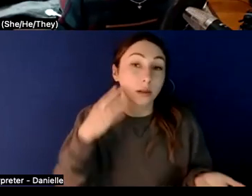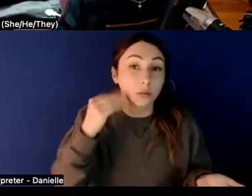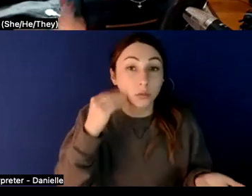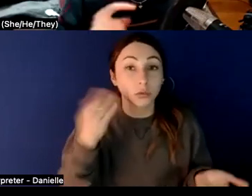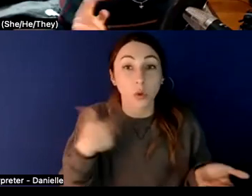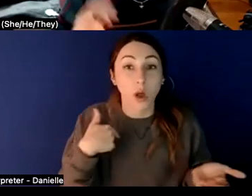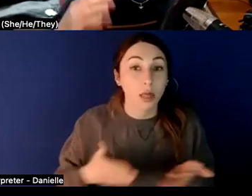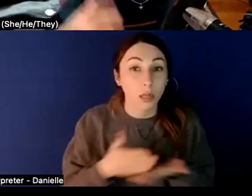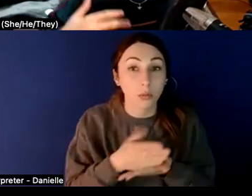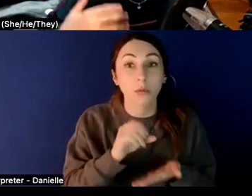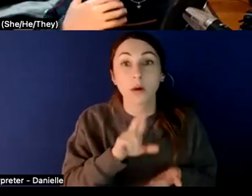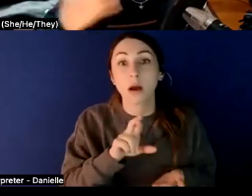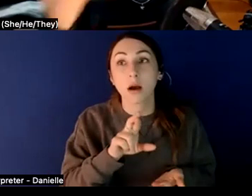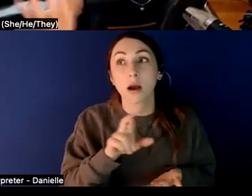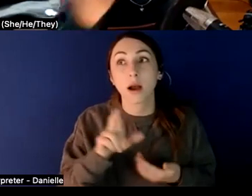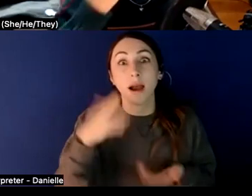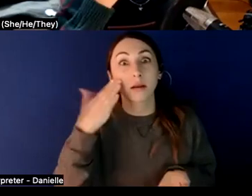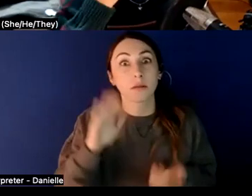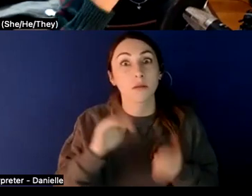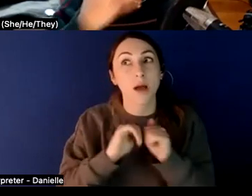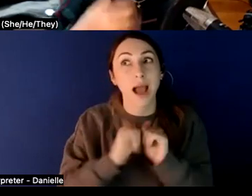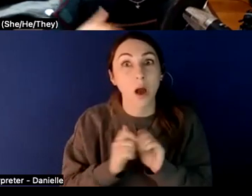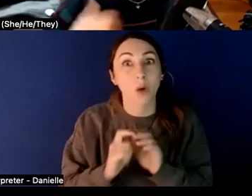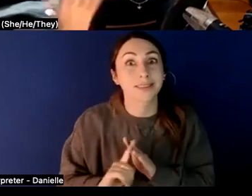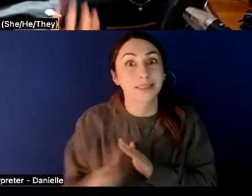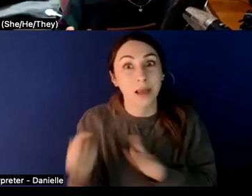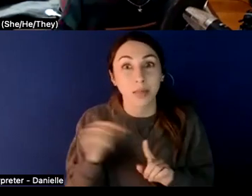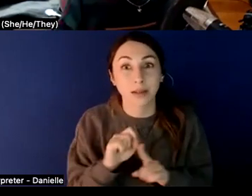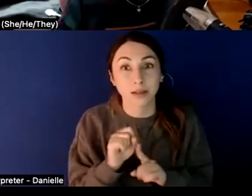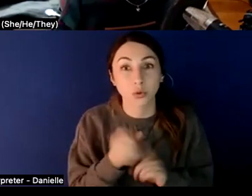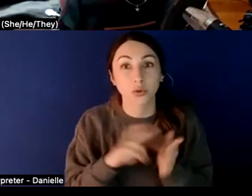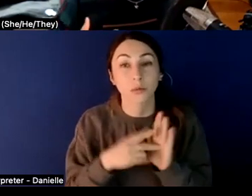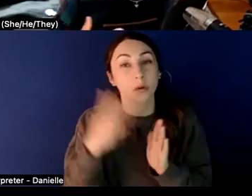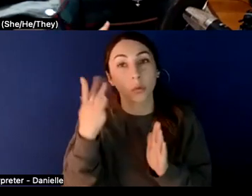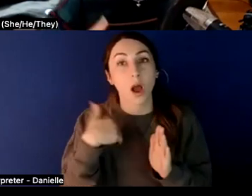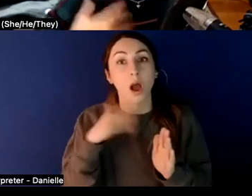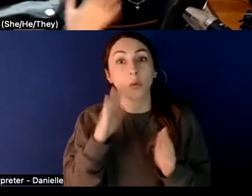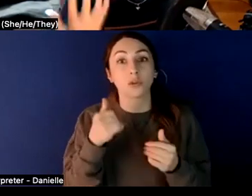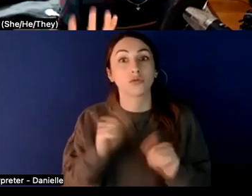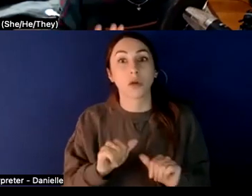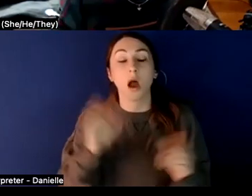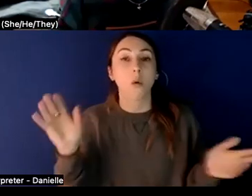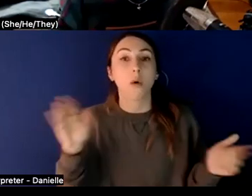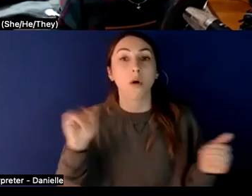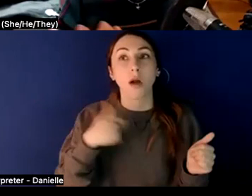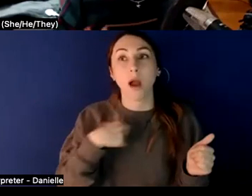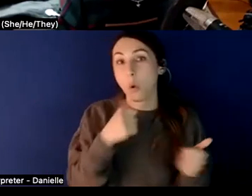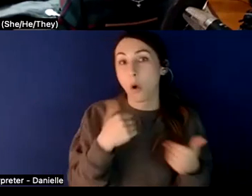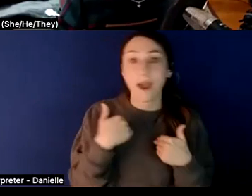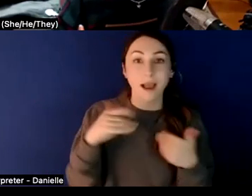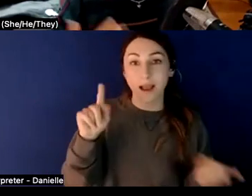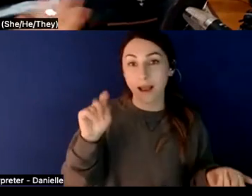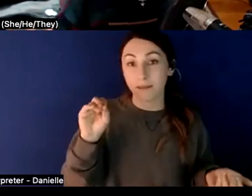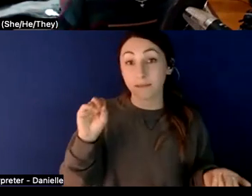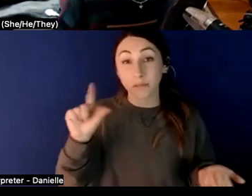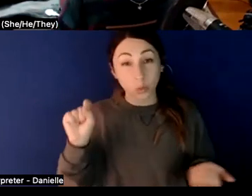of, I don't know how to escape this, so why would I try? Or I don't have the tools to escape